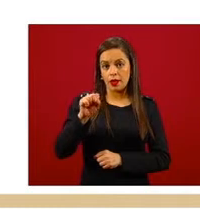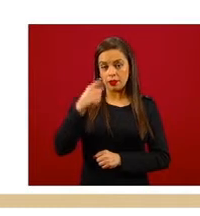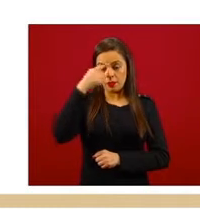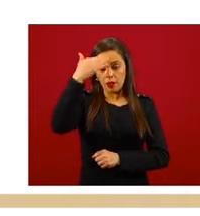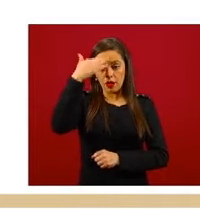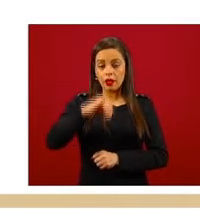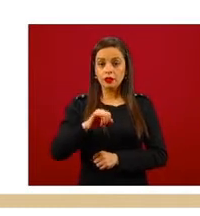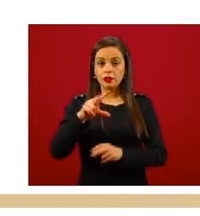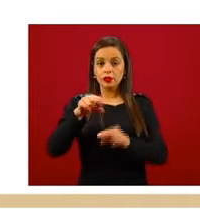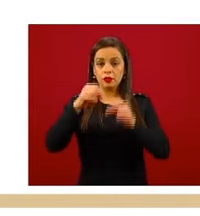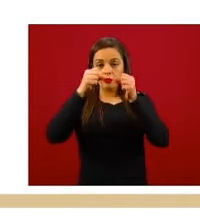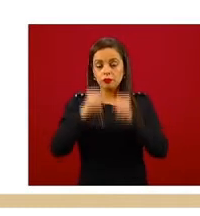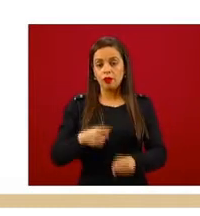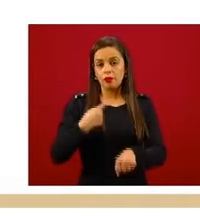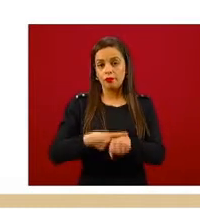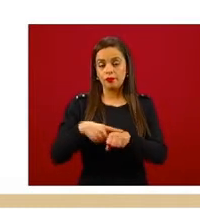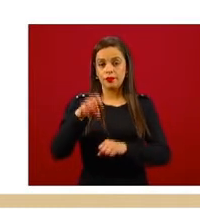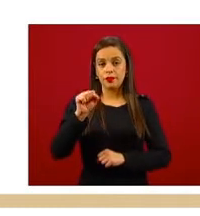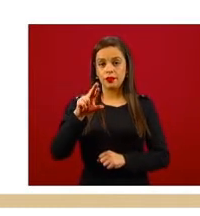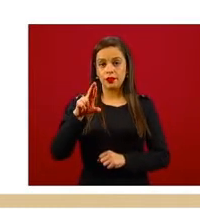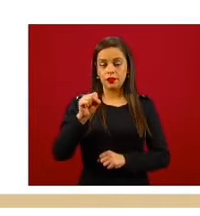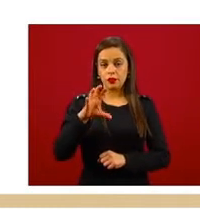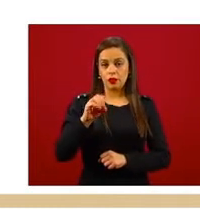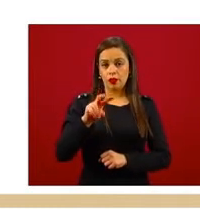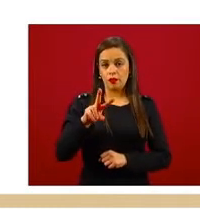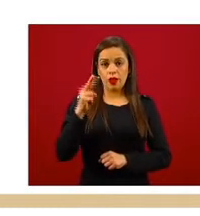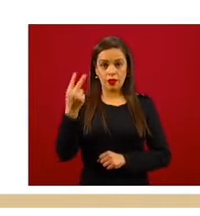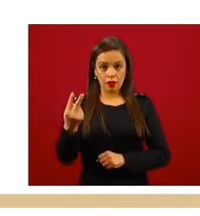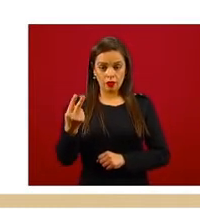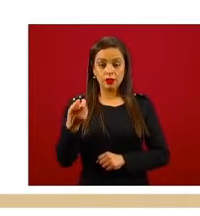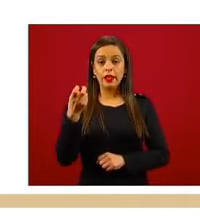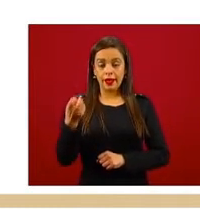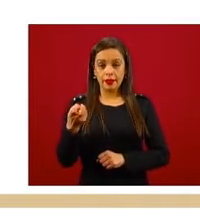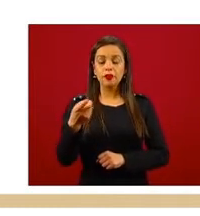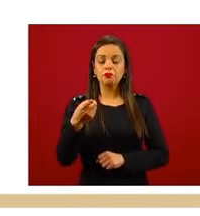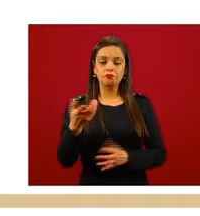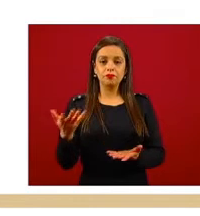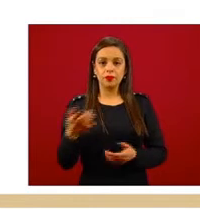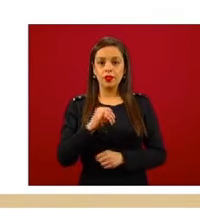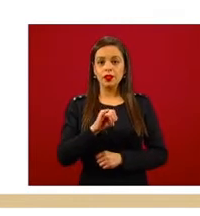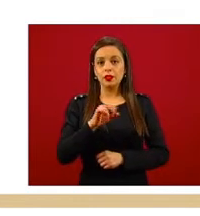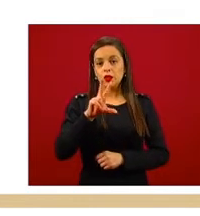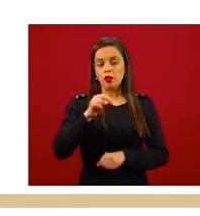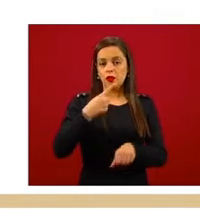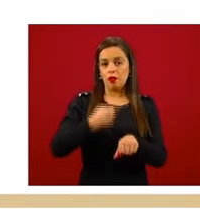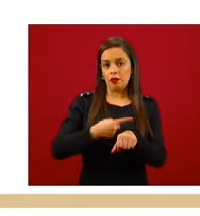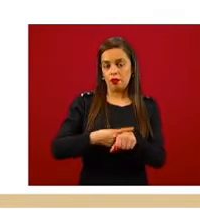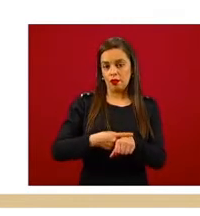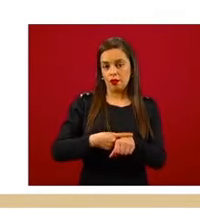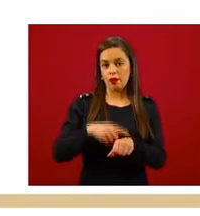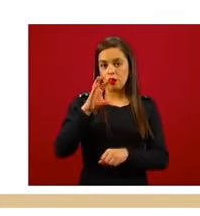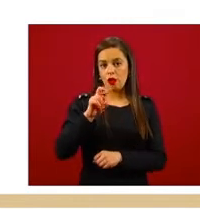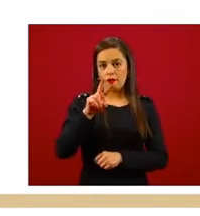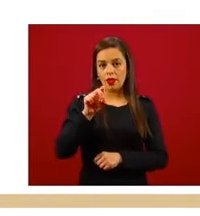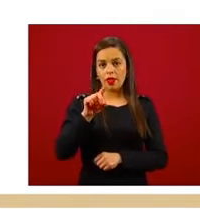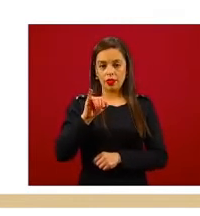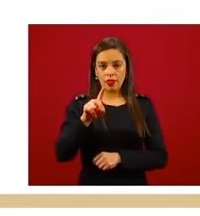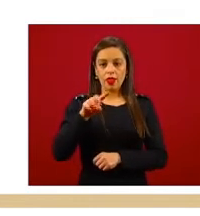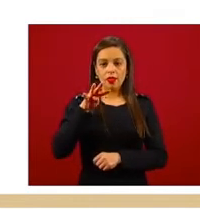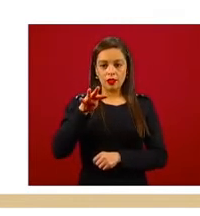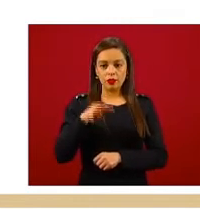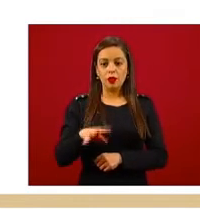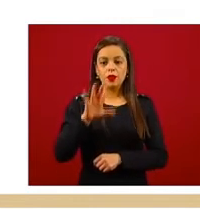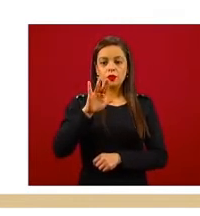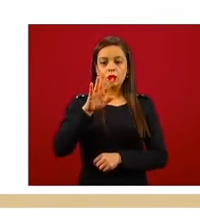confirmatoria that para we can confirm SARS-CoV-2, y con la cual the presence of confirmamos y COVID-19, descartamos un caso and through de which we COVID-19. either confirm Fueron that test is positive